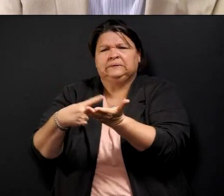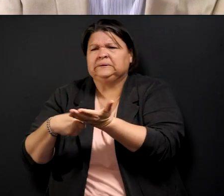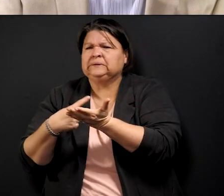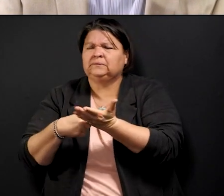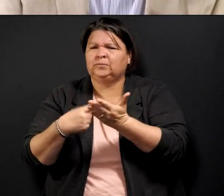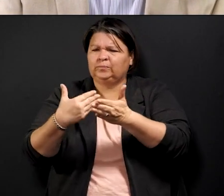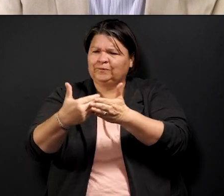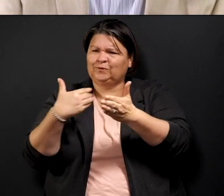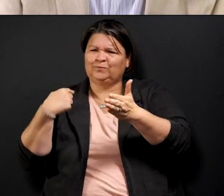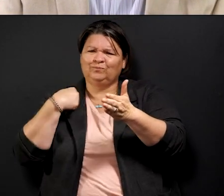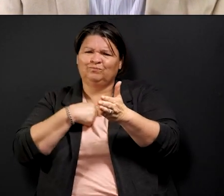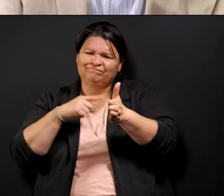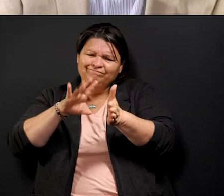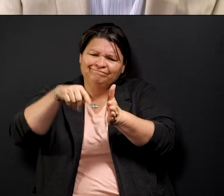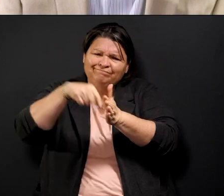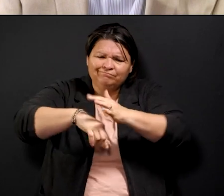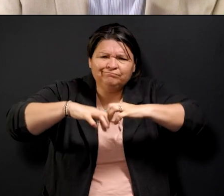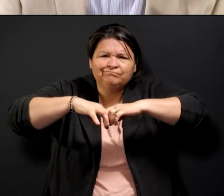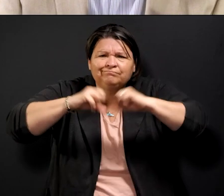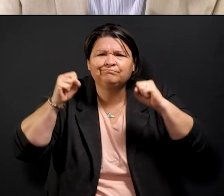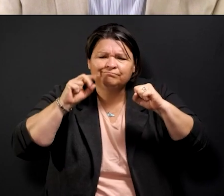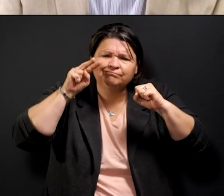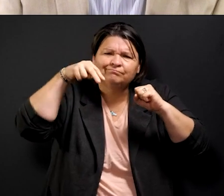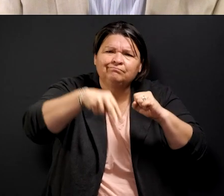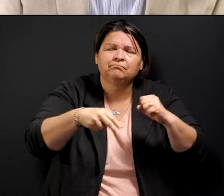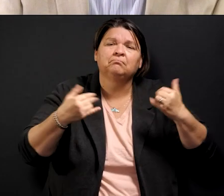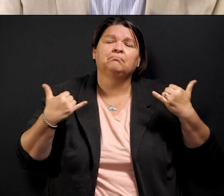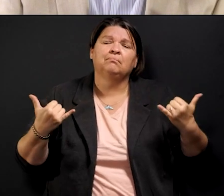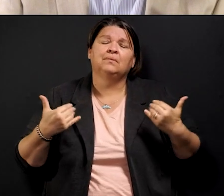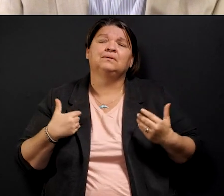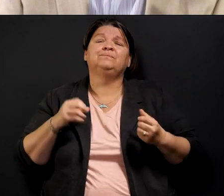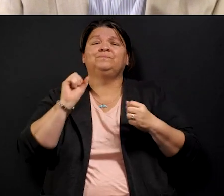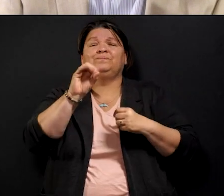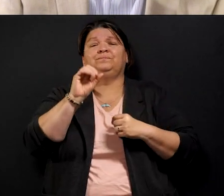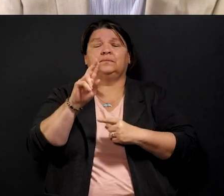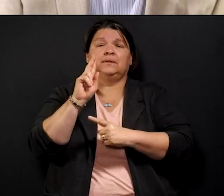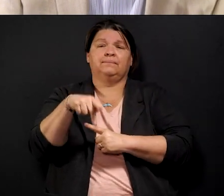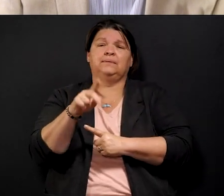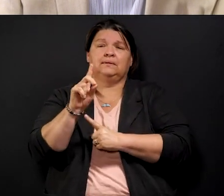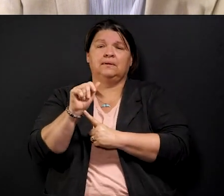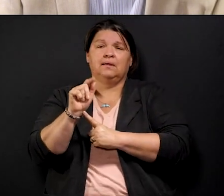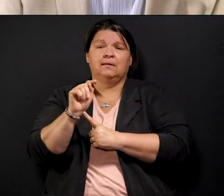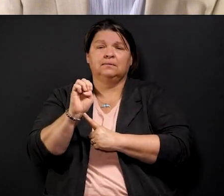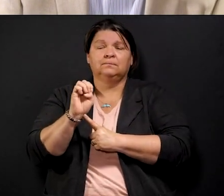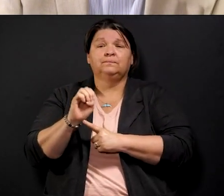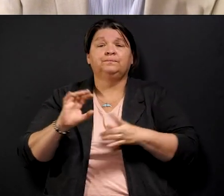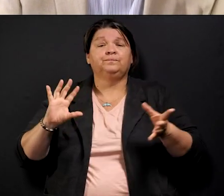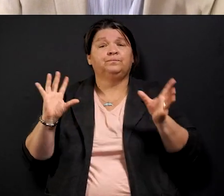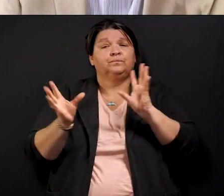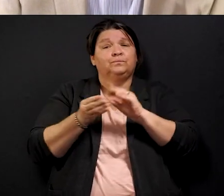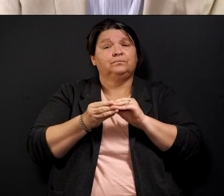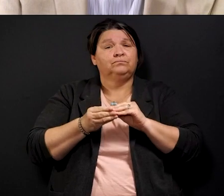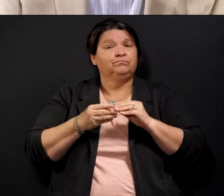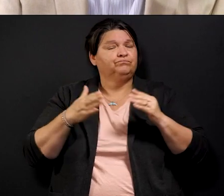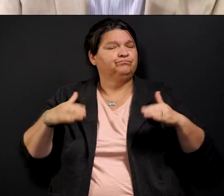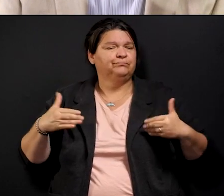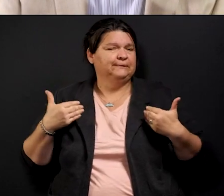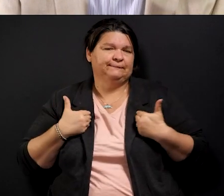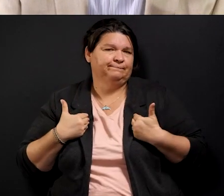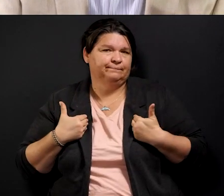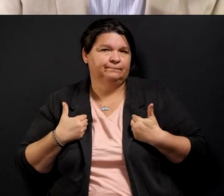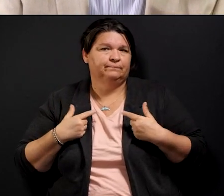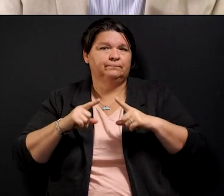you the daily COVID update. We don't have the total cases for the day, but I can tell you that Tarrant County is well